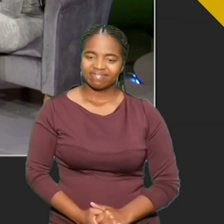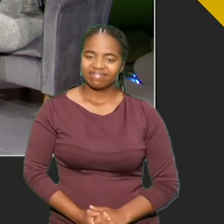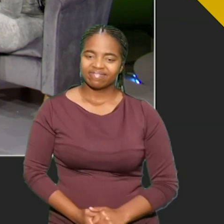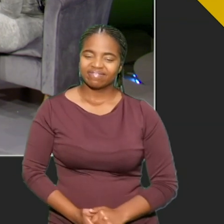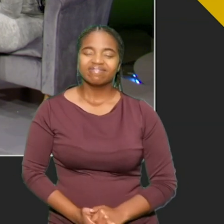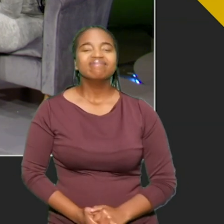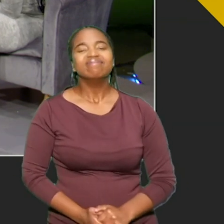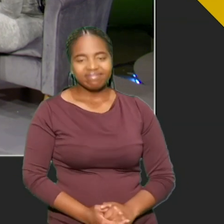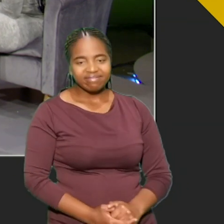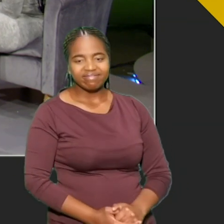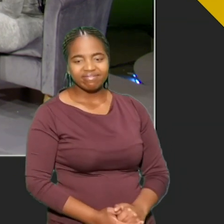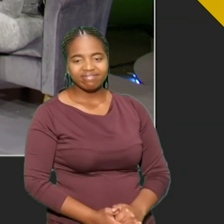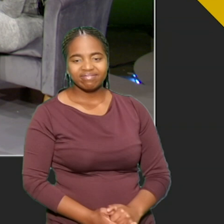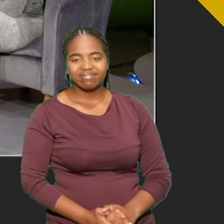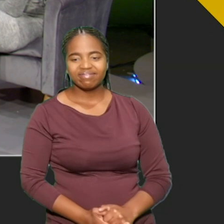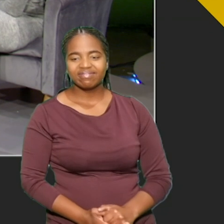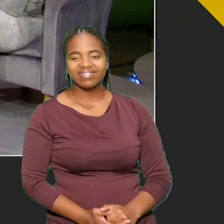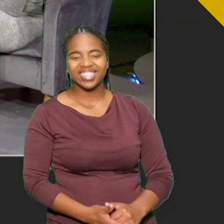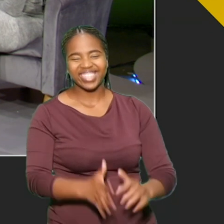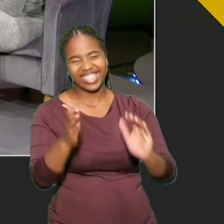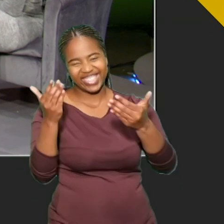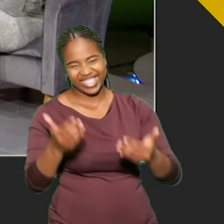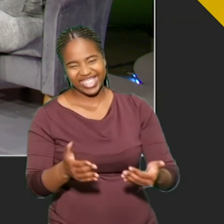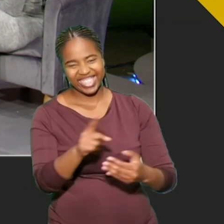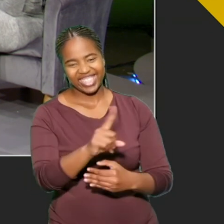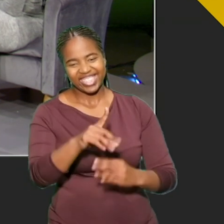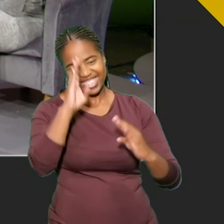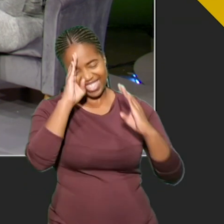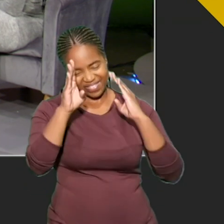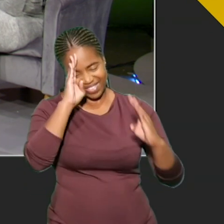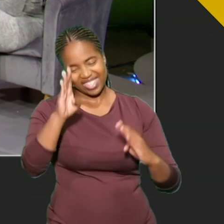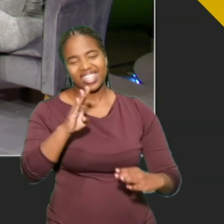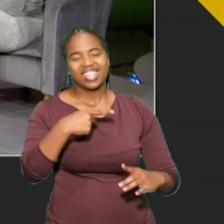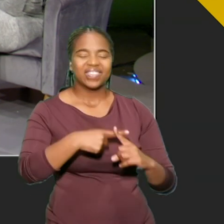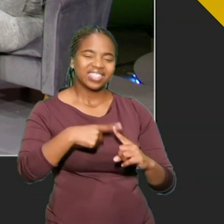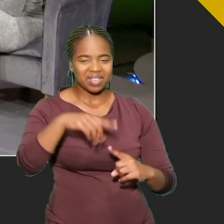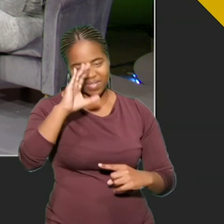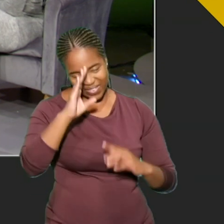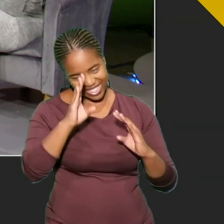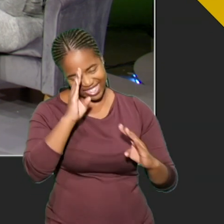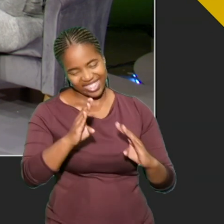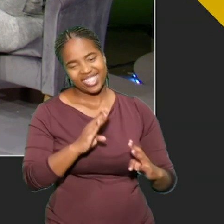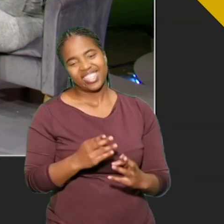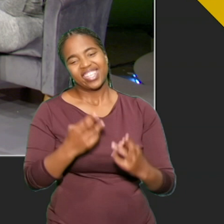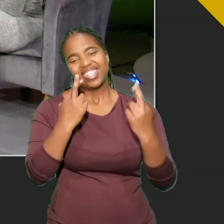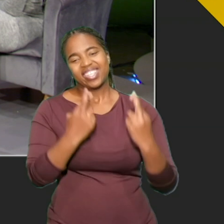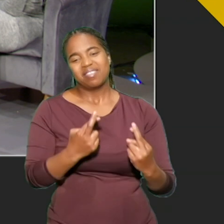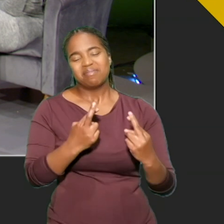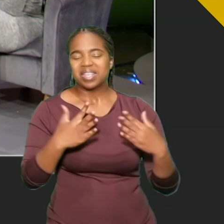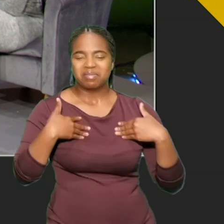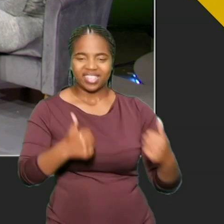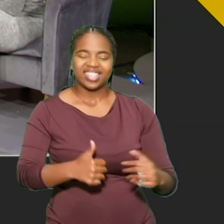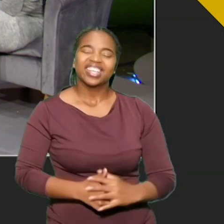Yes, welcome to you and welcome to the listeners. I'm Sanbona, Moleni, Thetemba, and